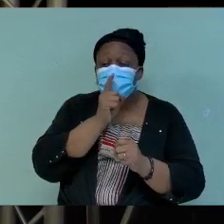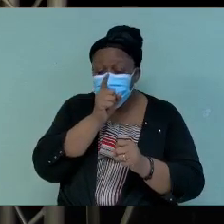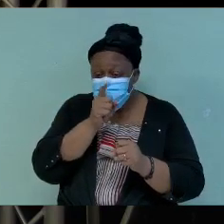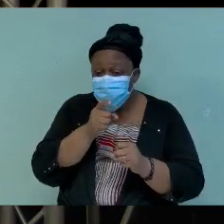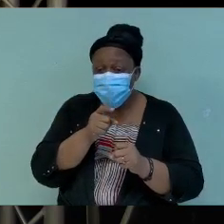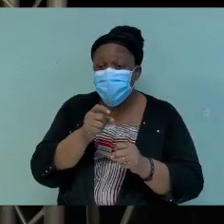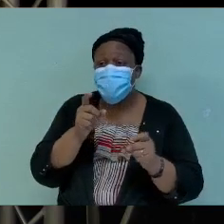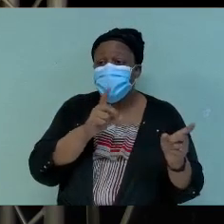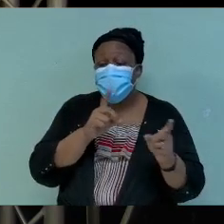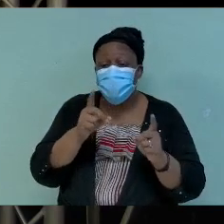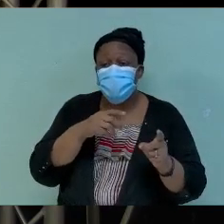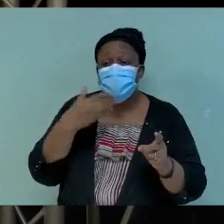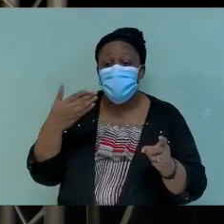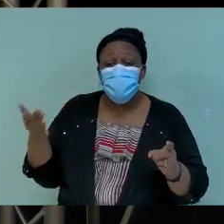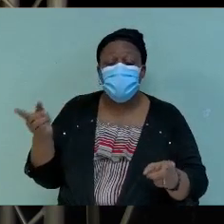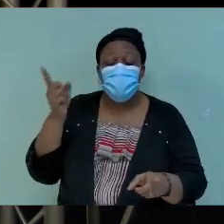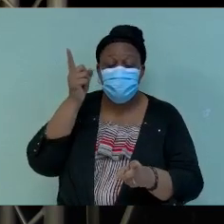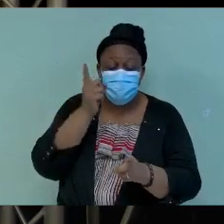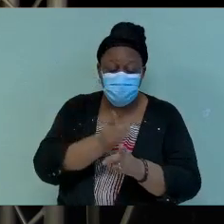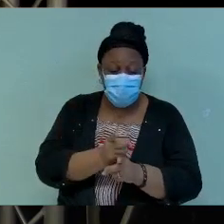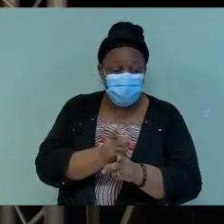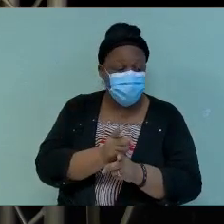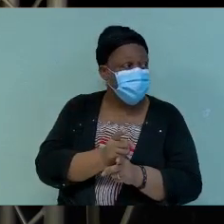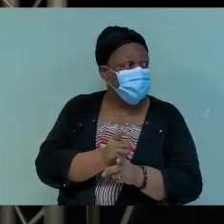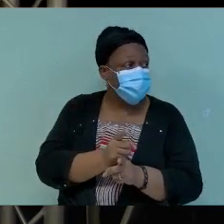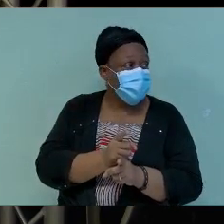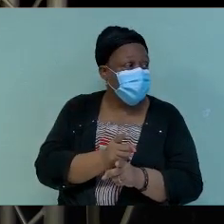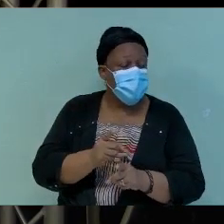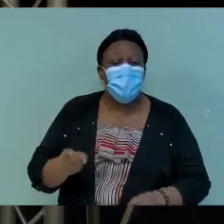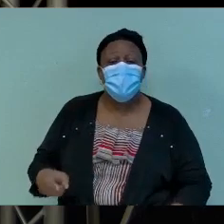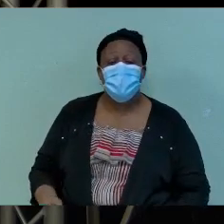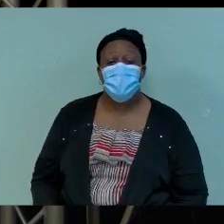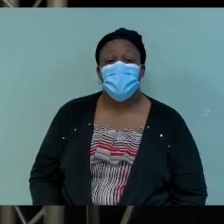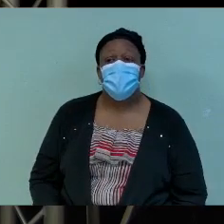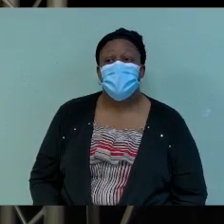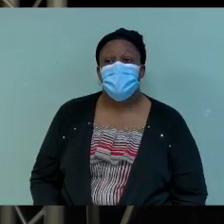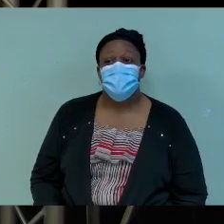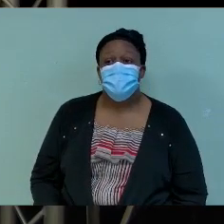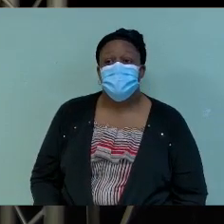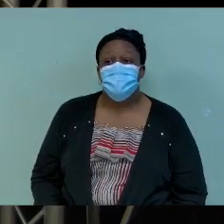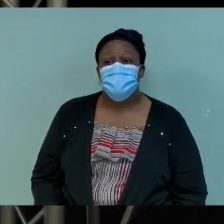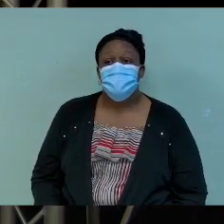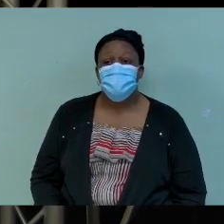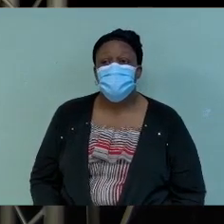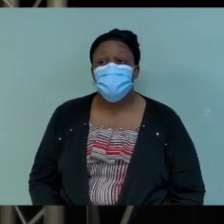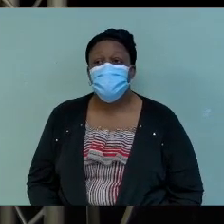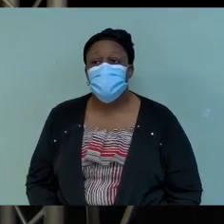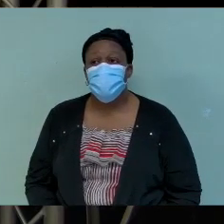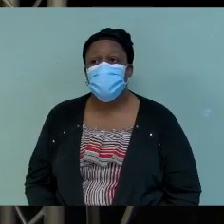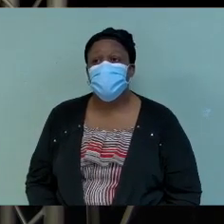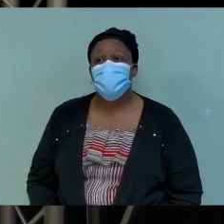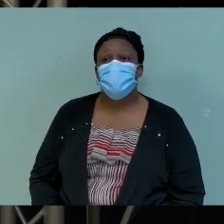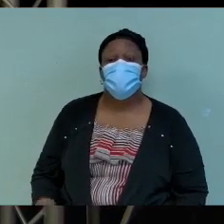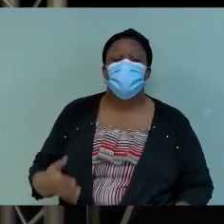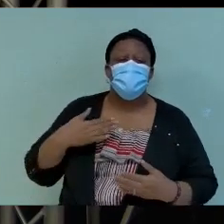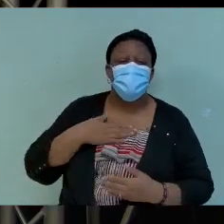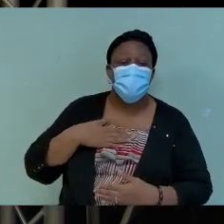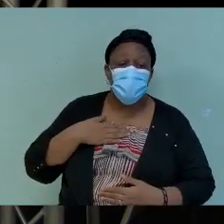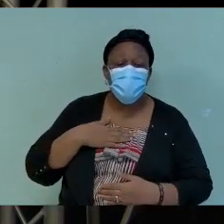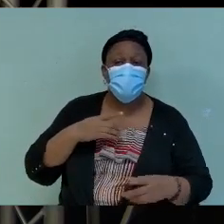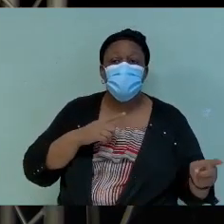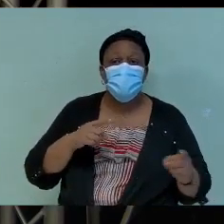Hughes. I'm encouraging all, or you can call myself. Please do your best to conform with the